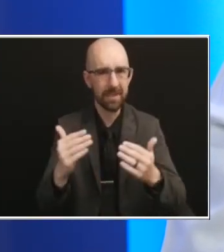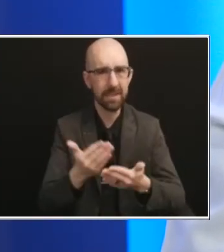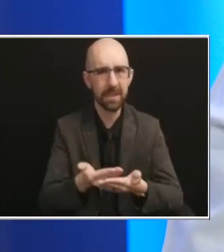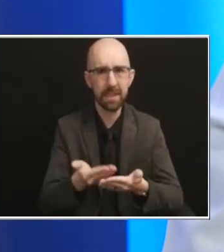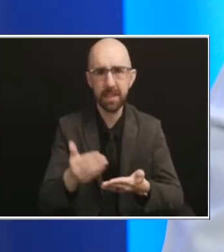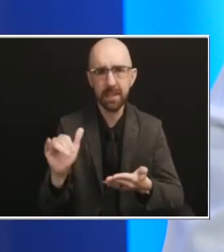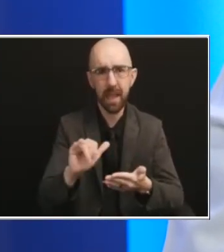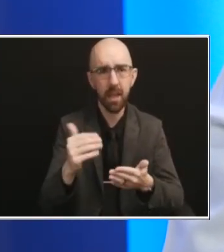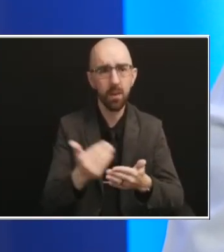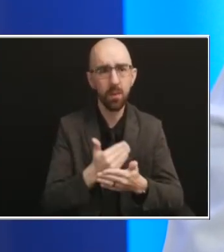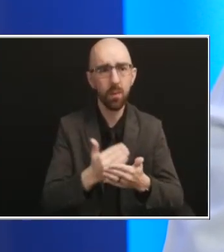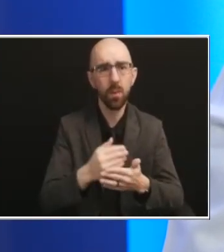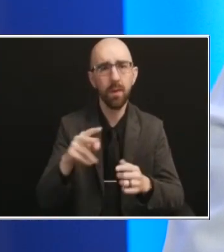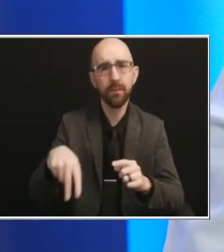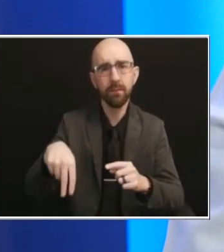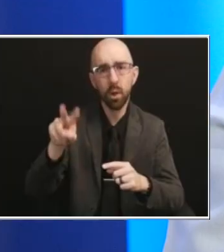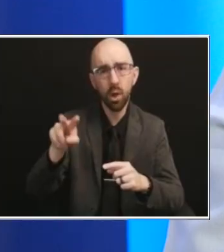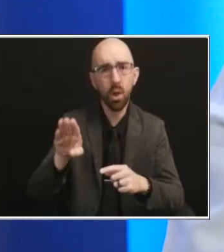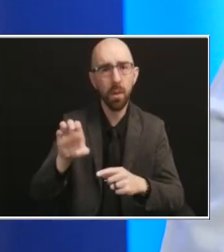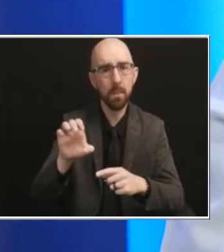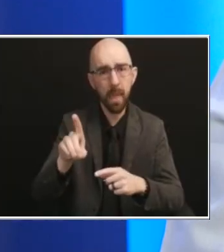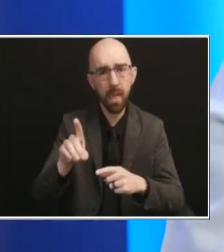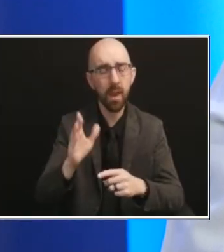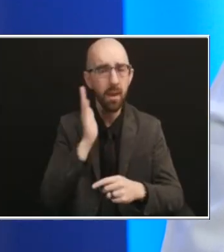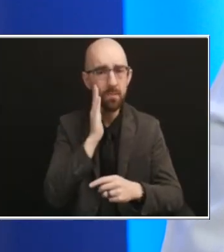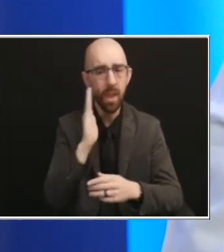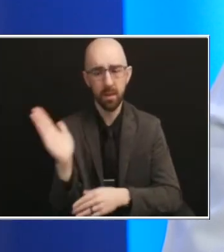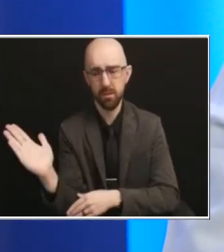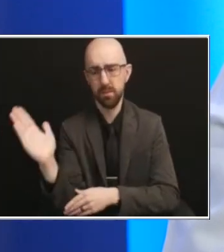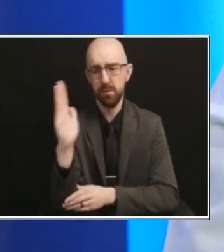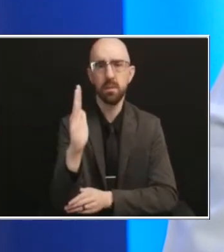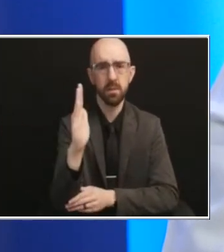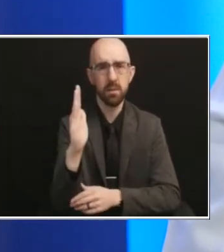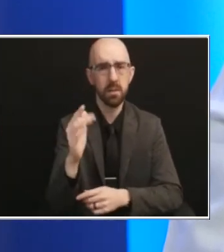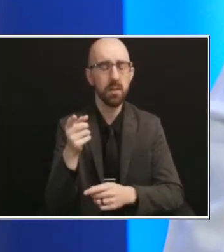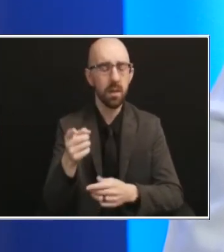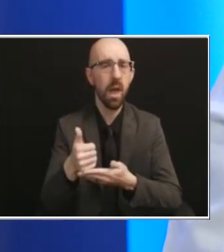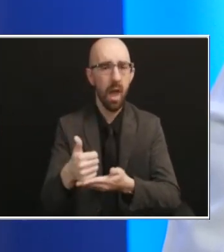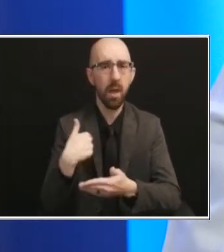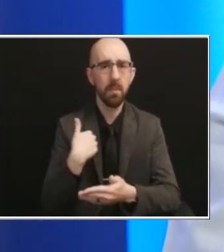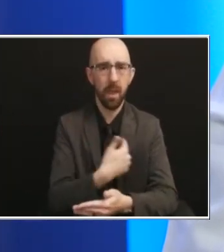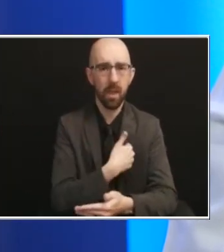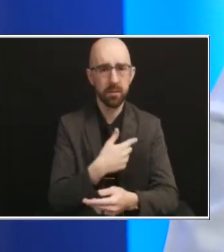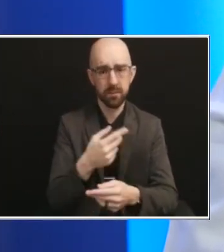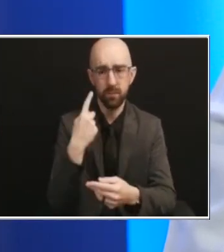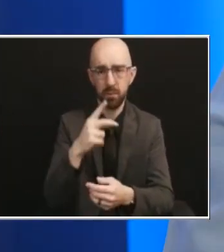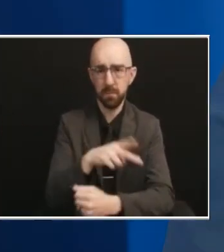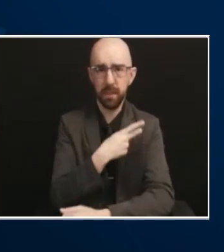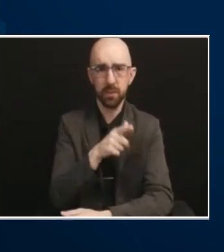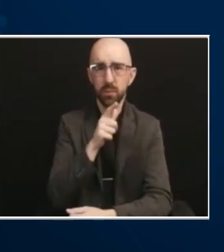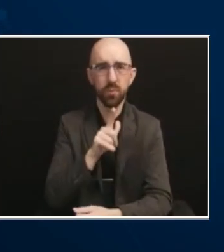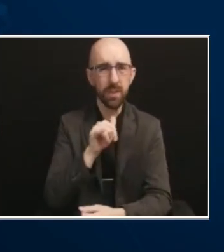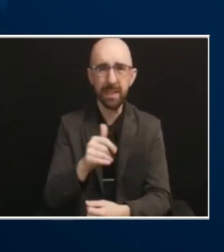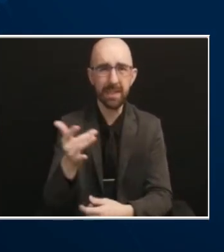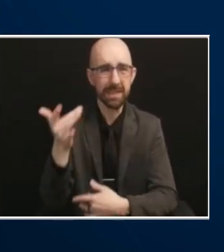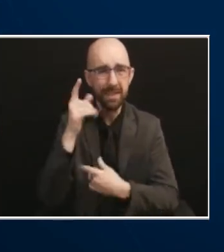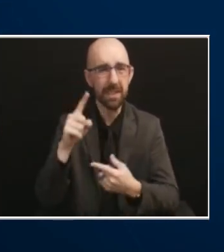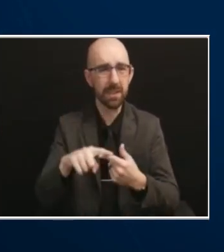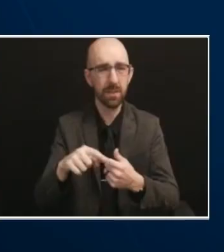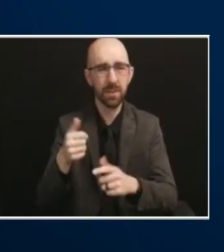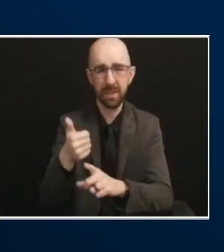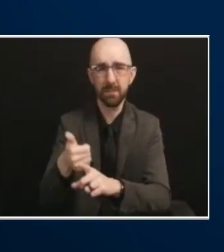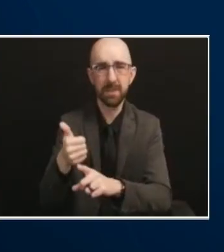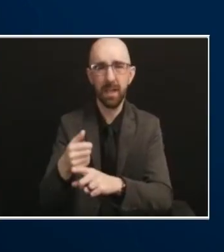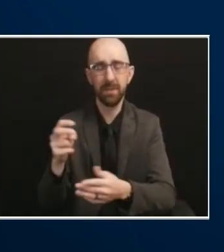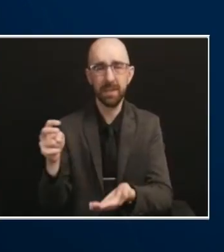vertical bed that our unit just started using that help us to get patients that are too sick to really get themselves out of bed, still to